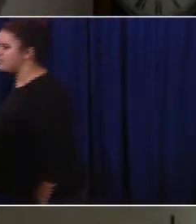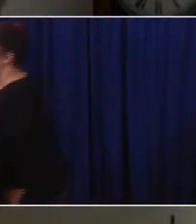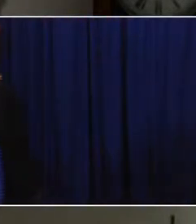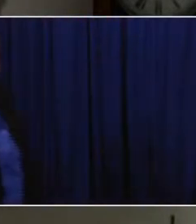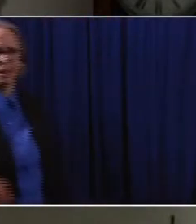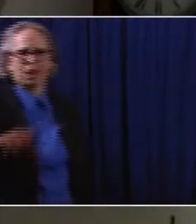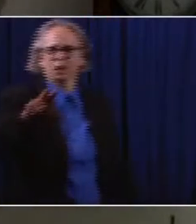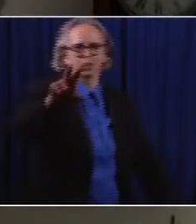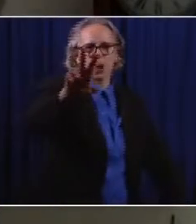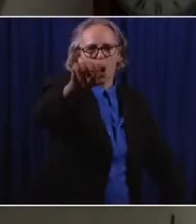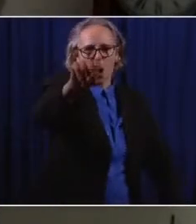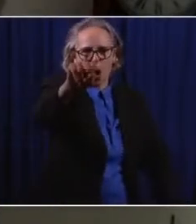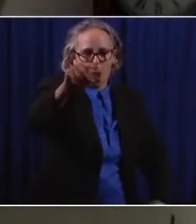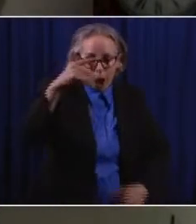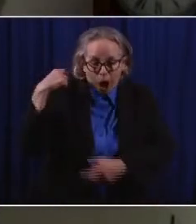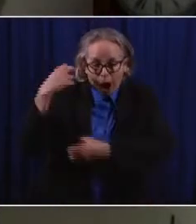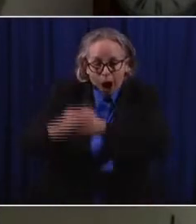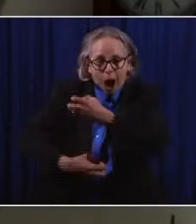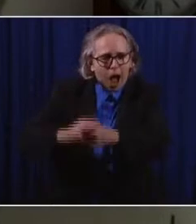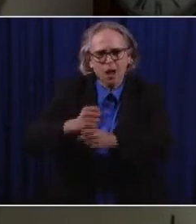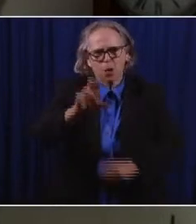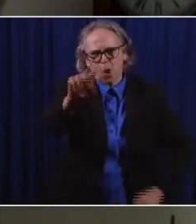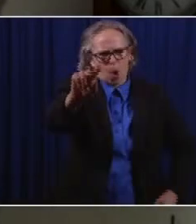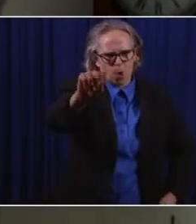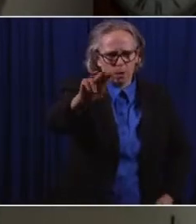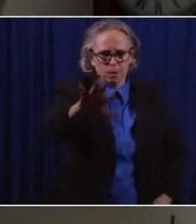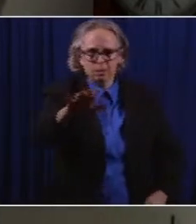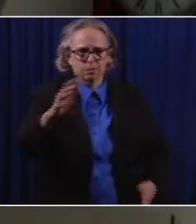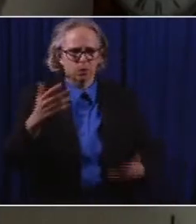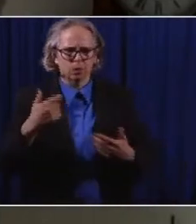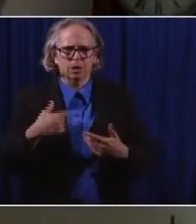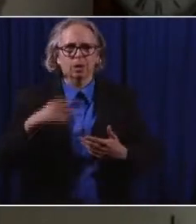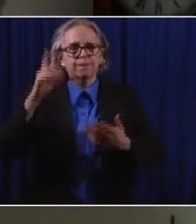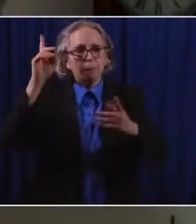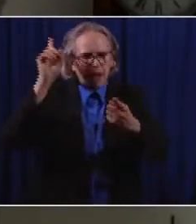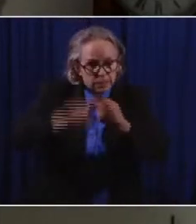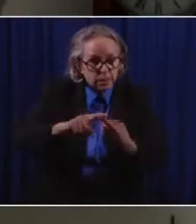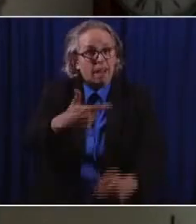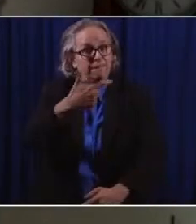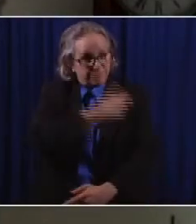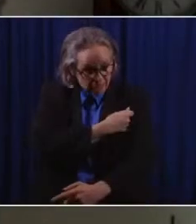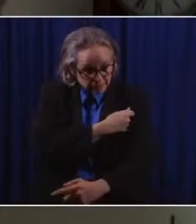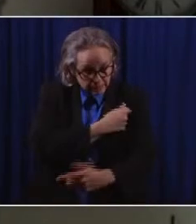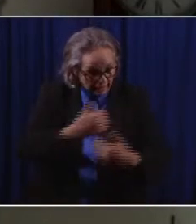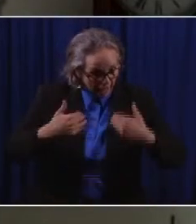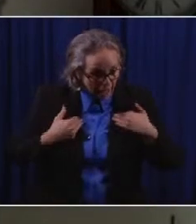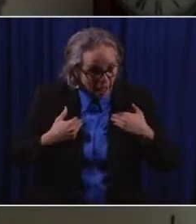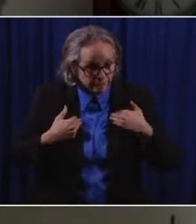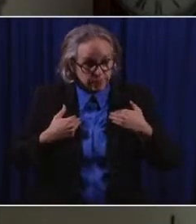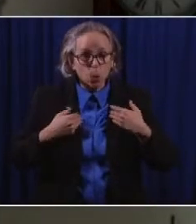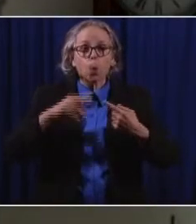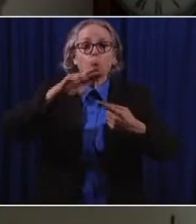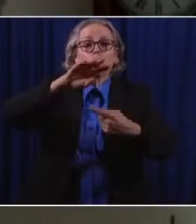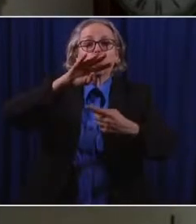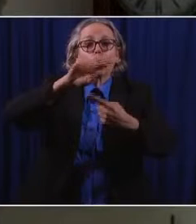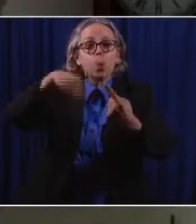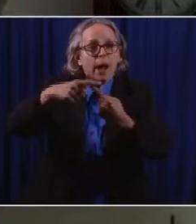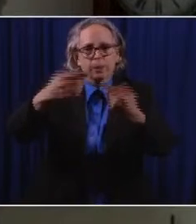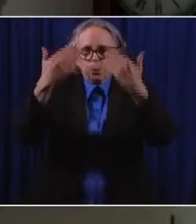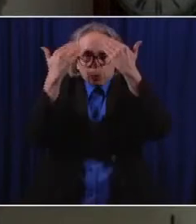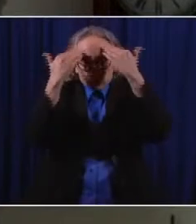out, the better it is. We have a couple things going for us. I think